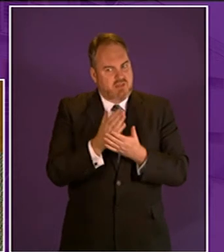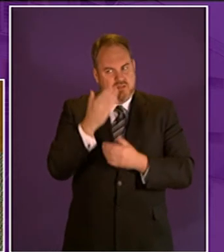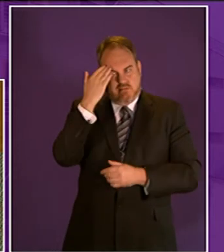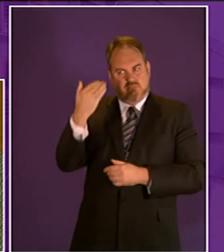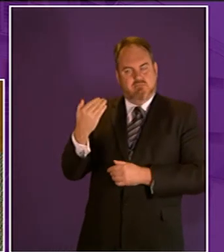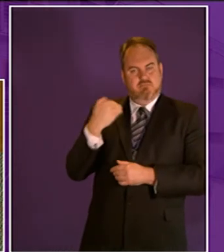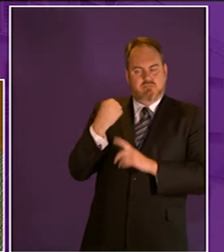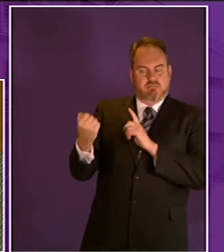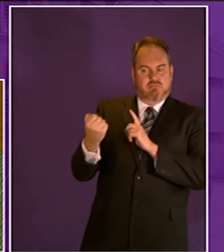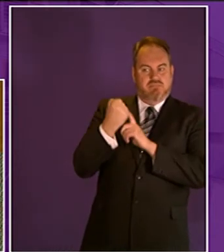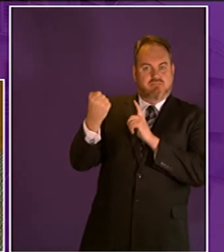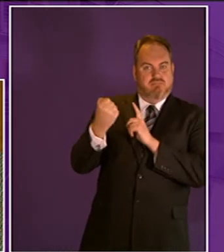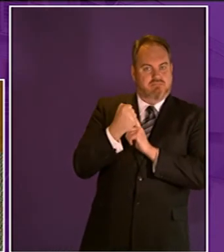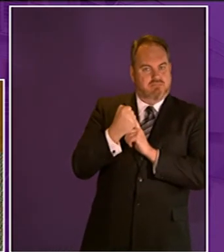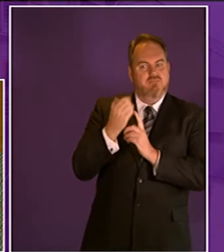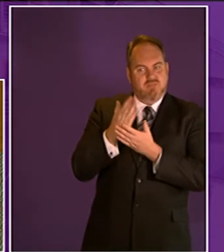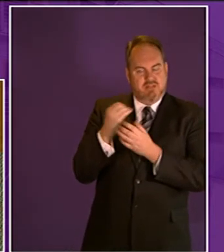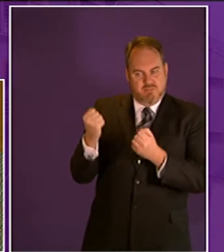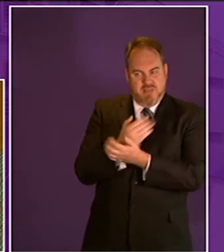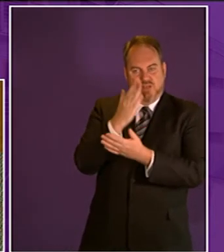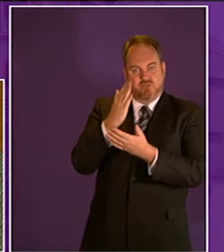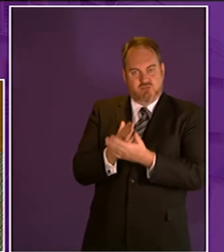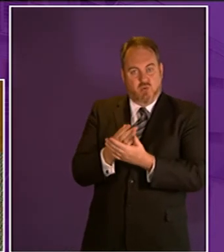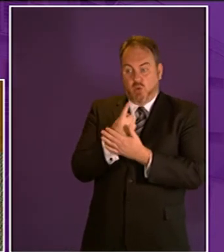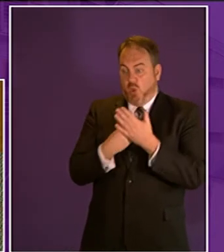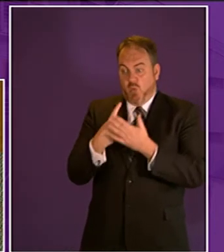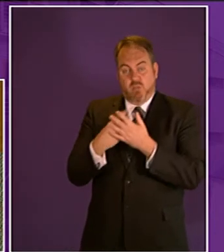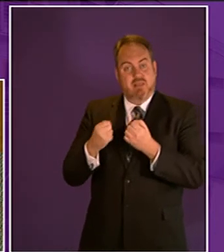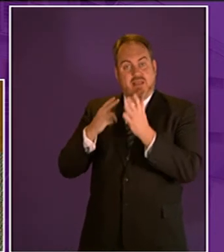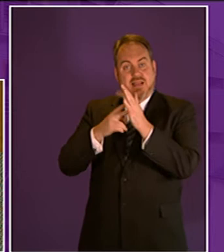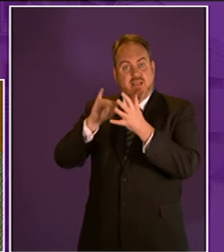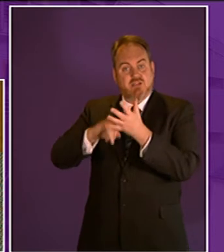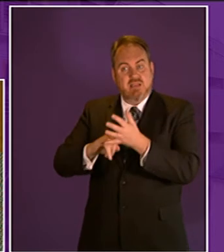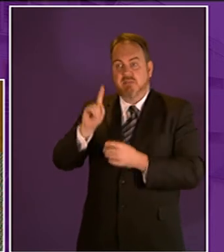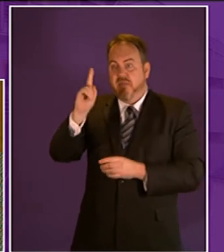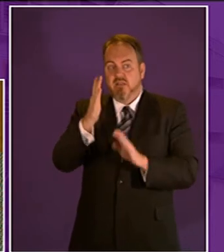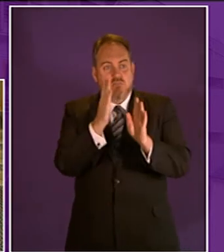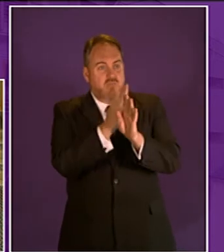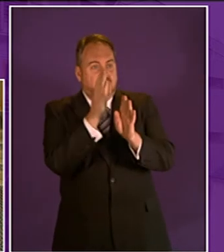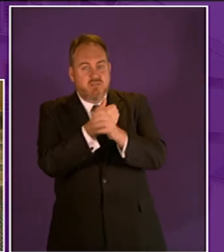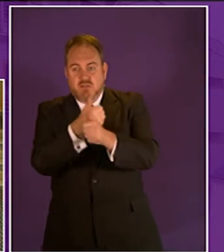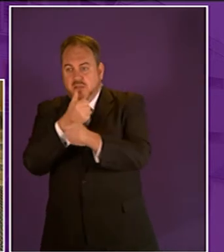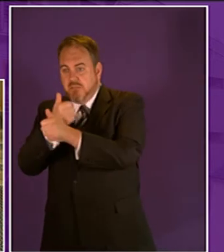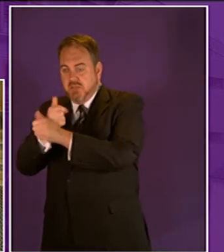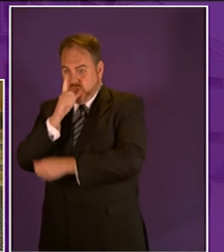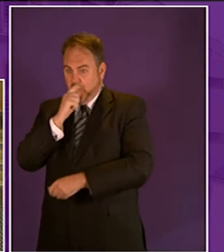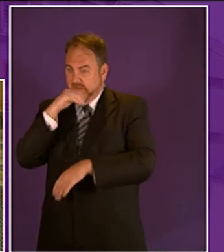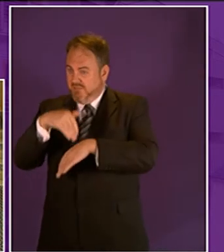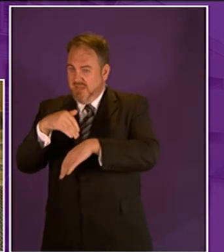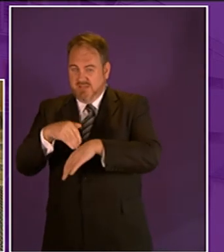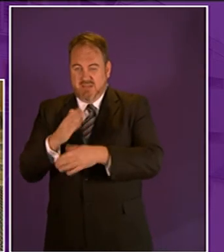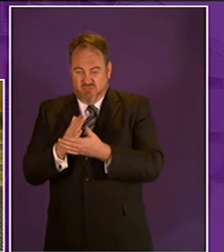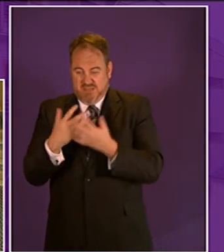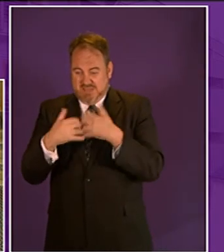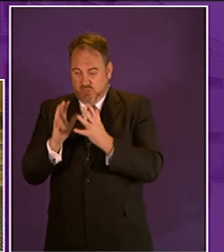to the NHS, but the whole of the, not just the public sector, but industry as well. If you look globally at the type of organisations that have been